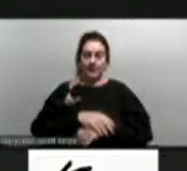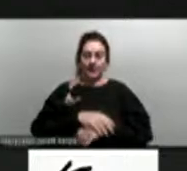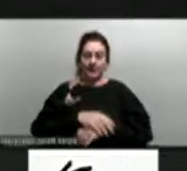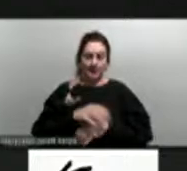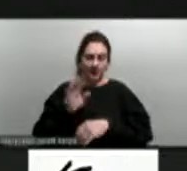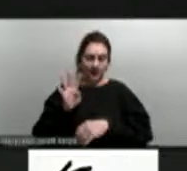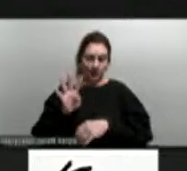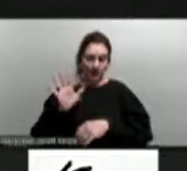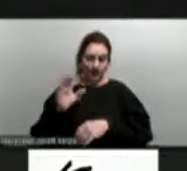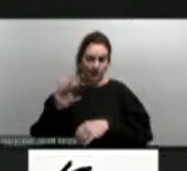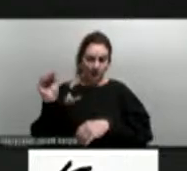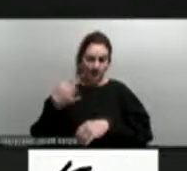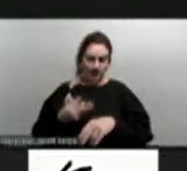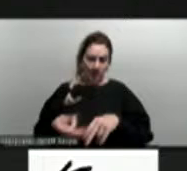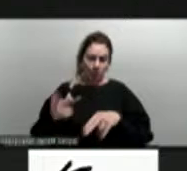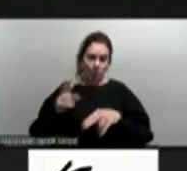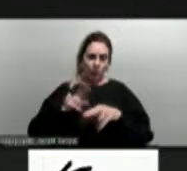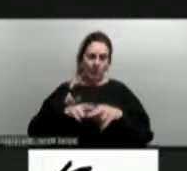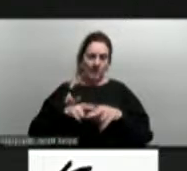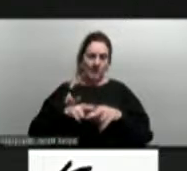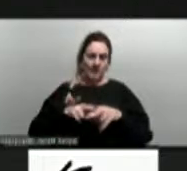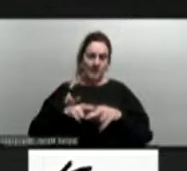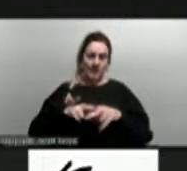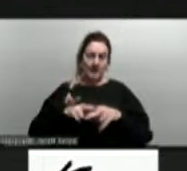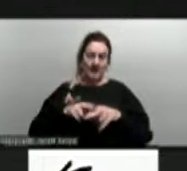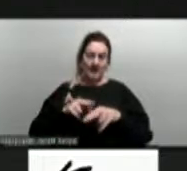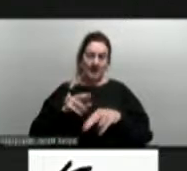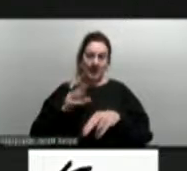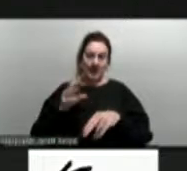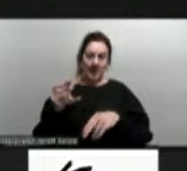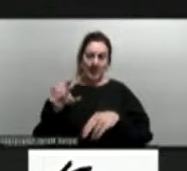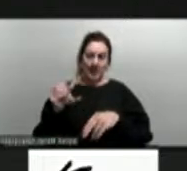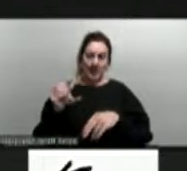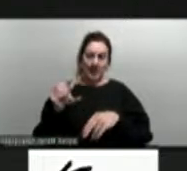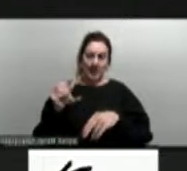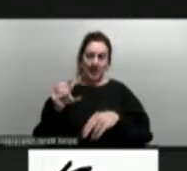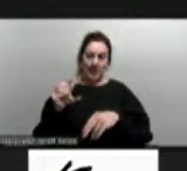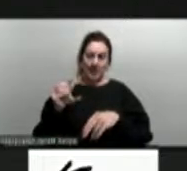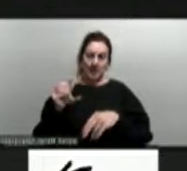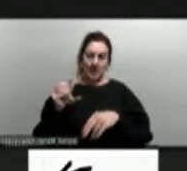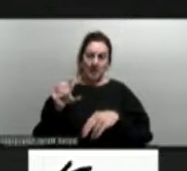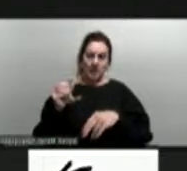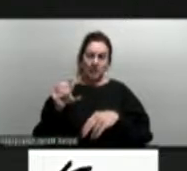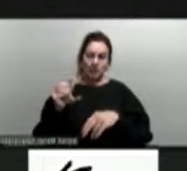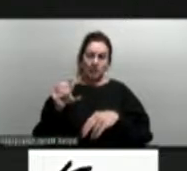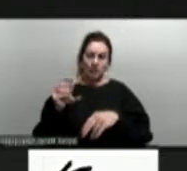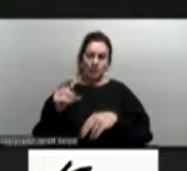45% increase, and in the number of traffic victims